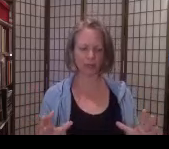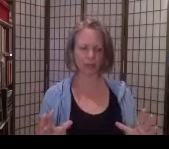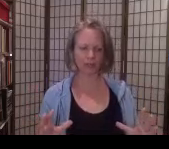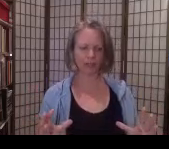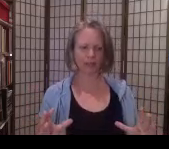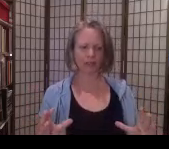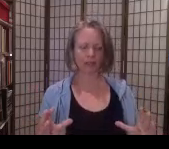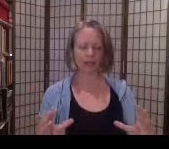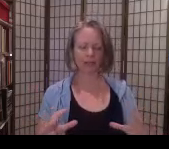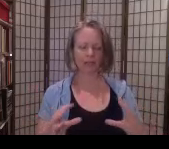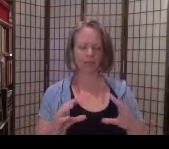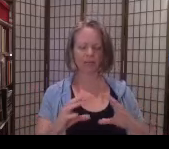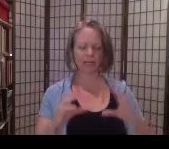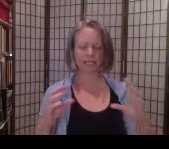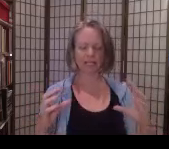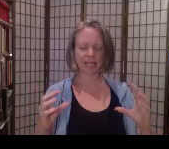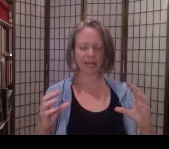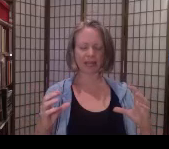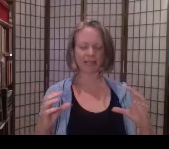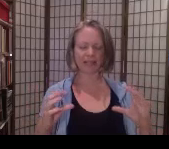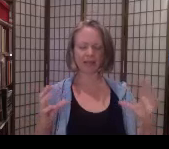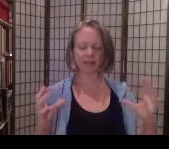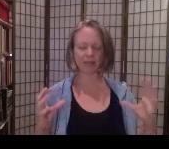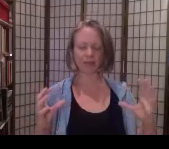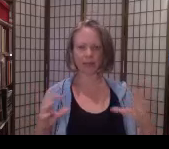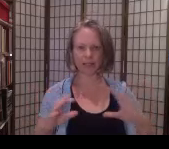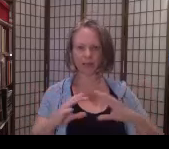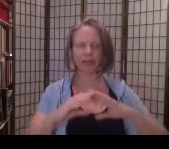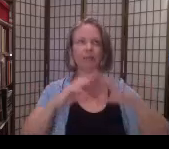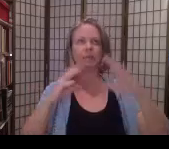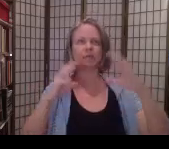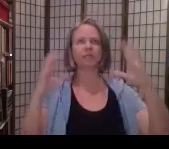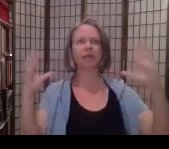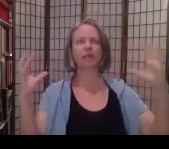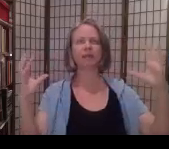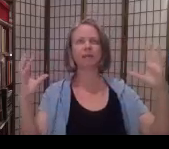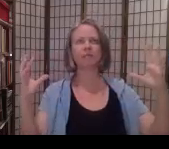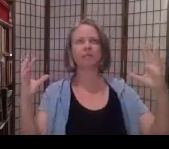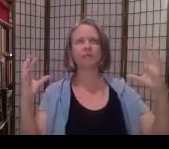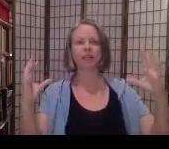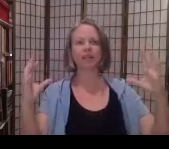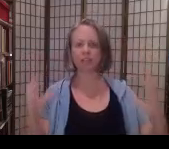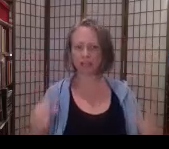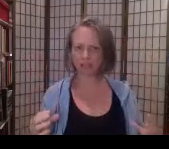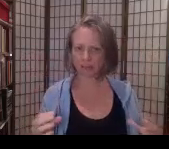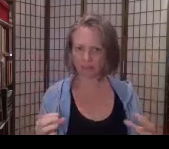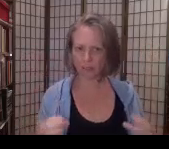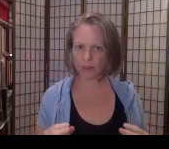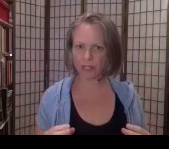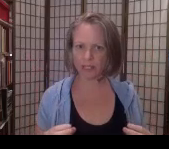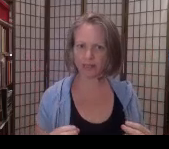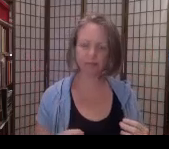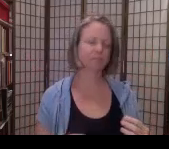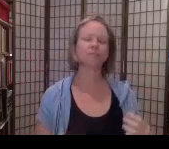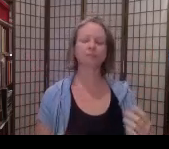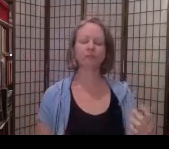which, but when they did that, the sound of the crickets became this like angelic